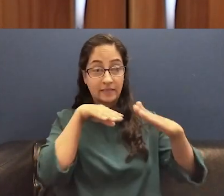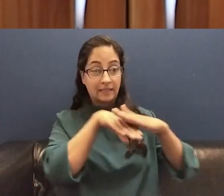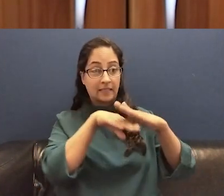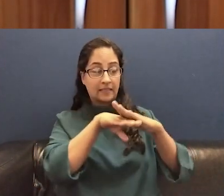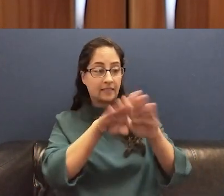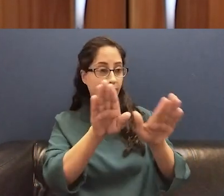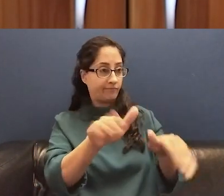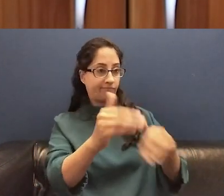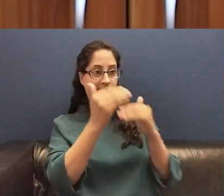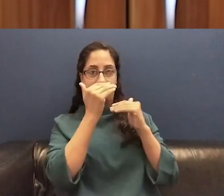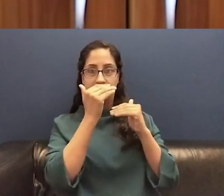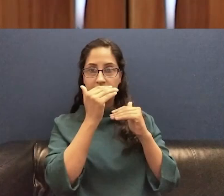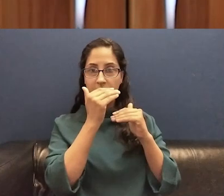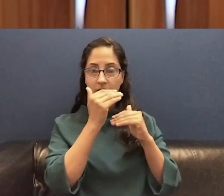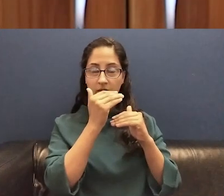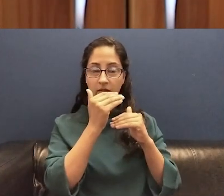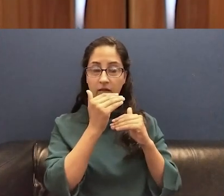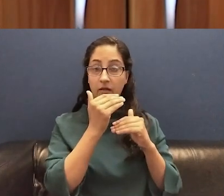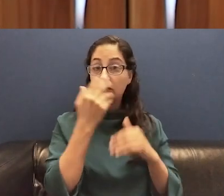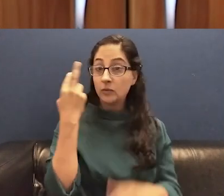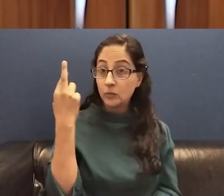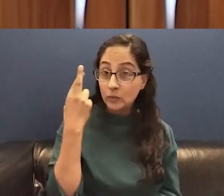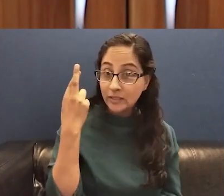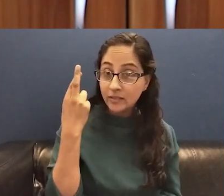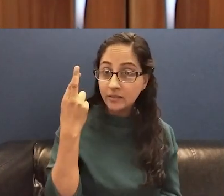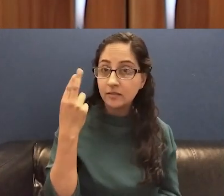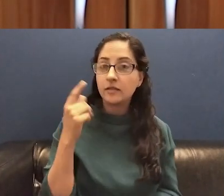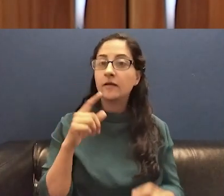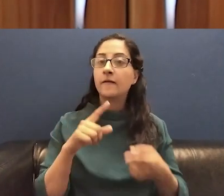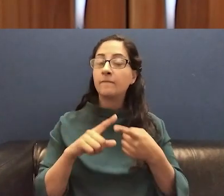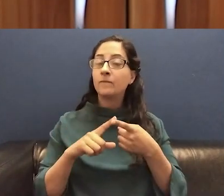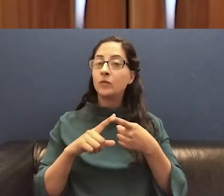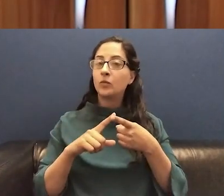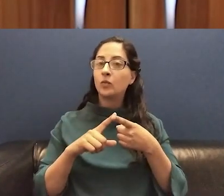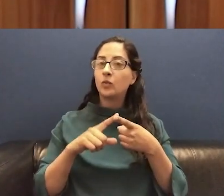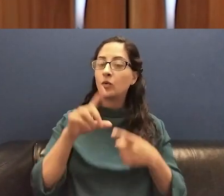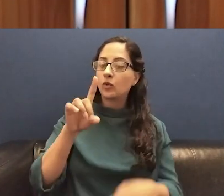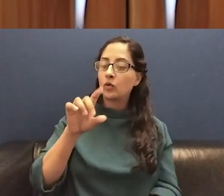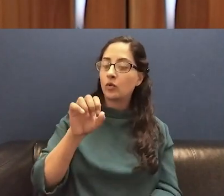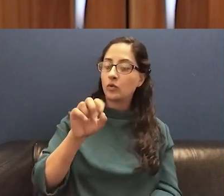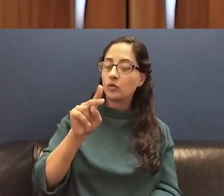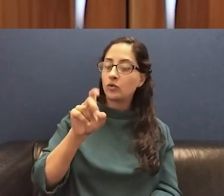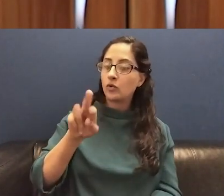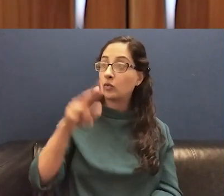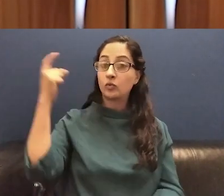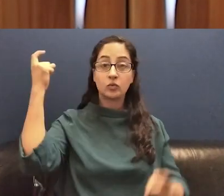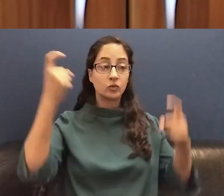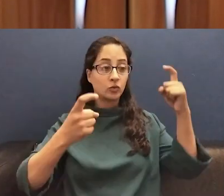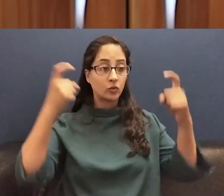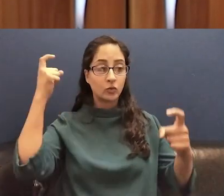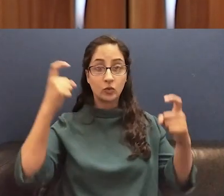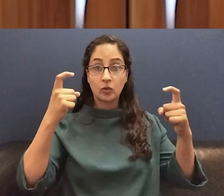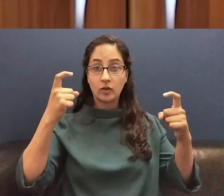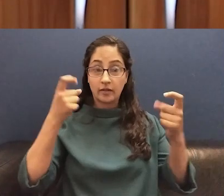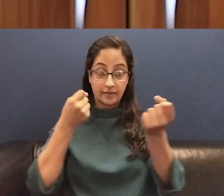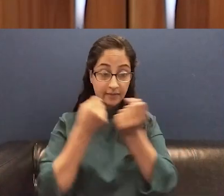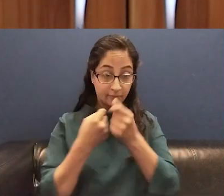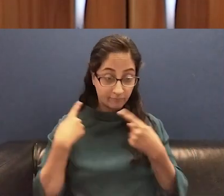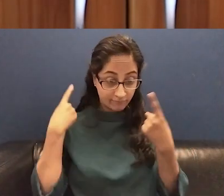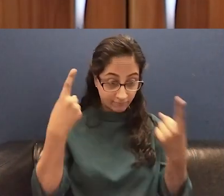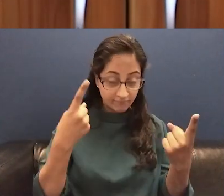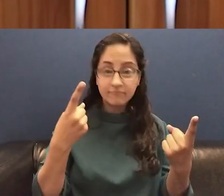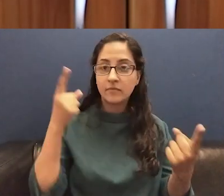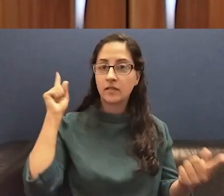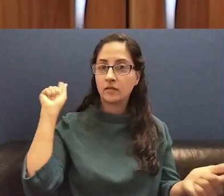support, donor support to Afghanistan. The fact that the banking system and access to finance